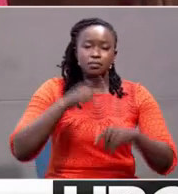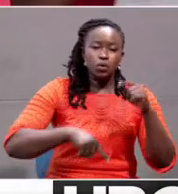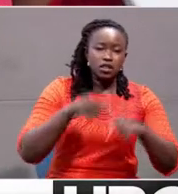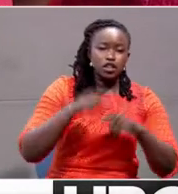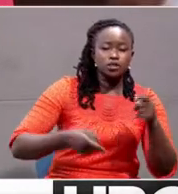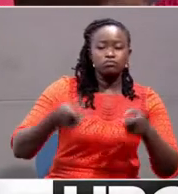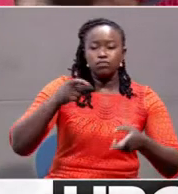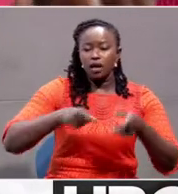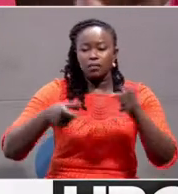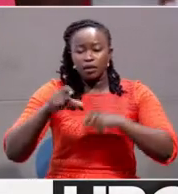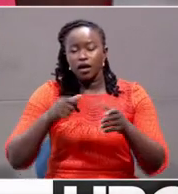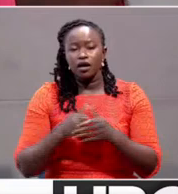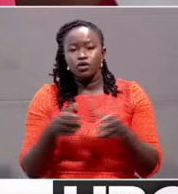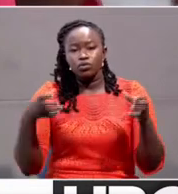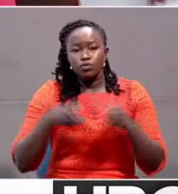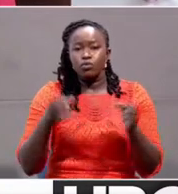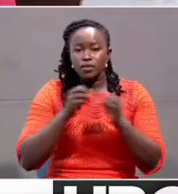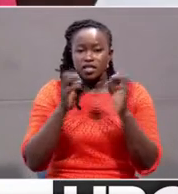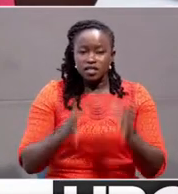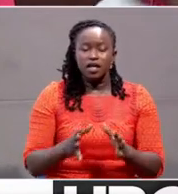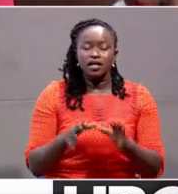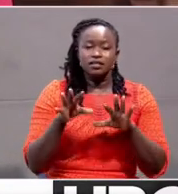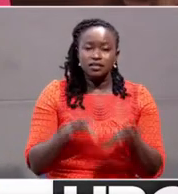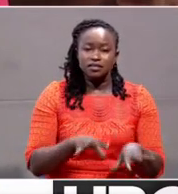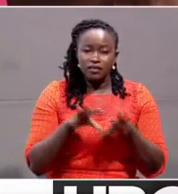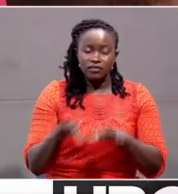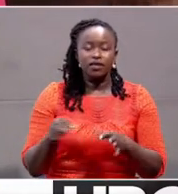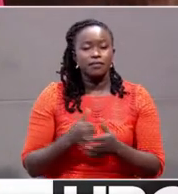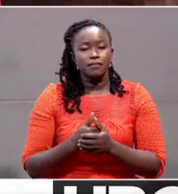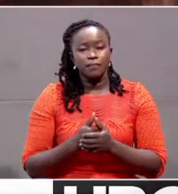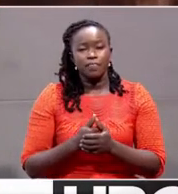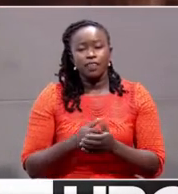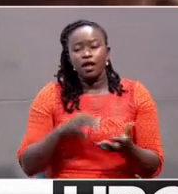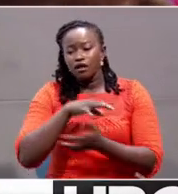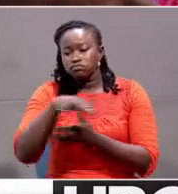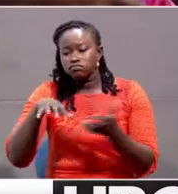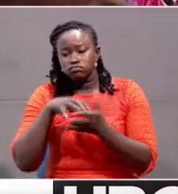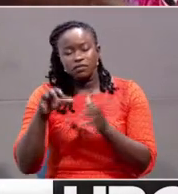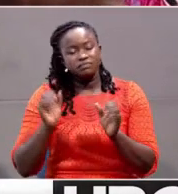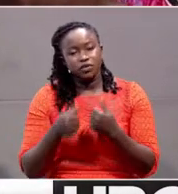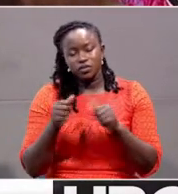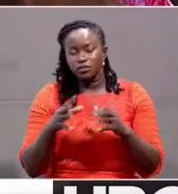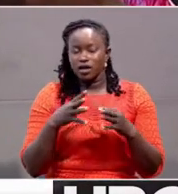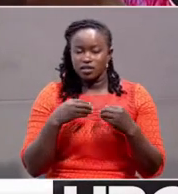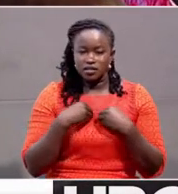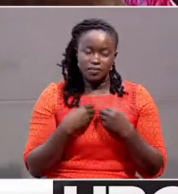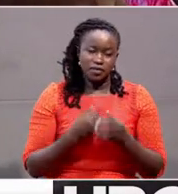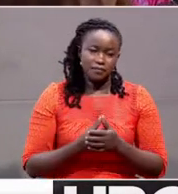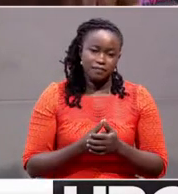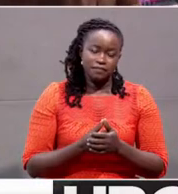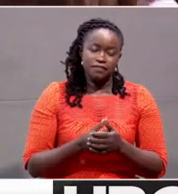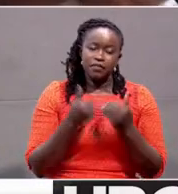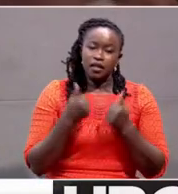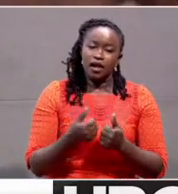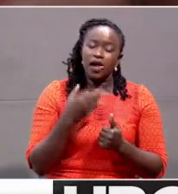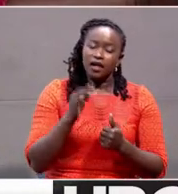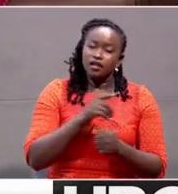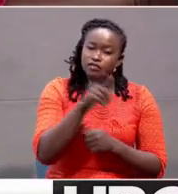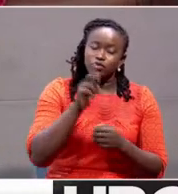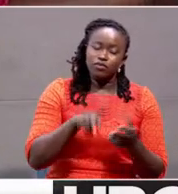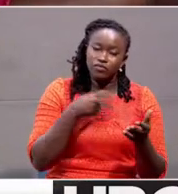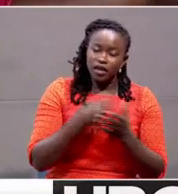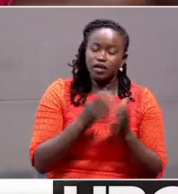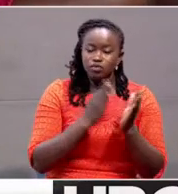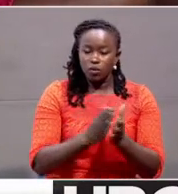politicized, the teachers are suffering. This disorder is not acceptable. Paul, if you fail to organize the